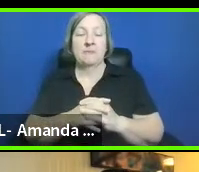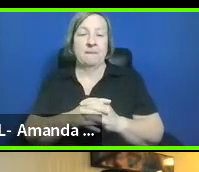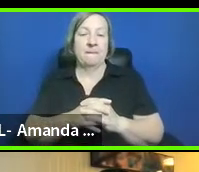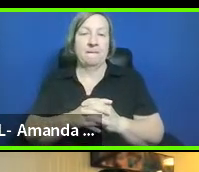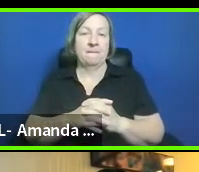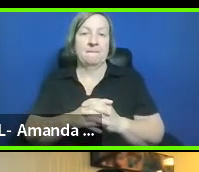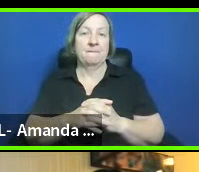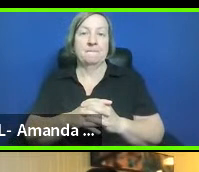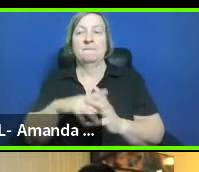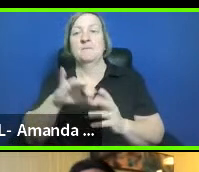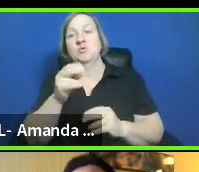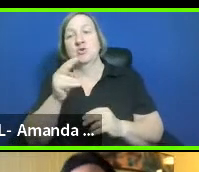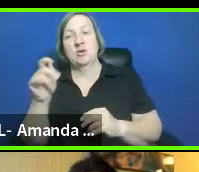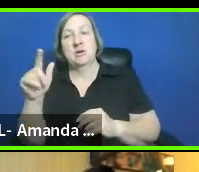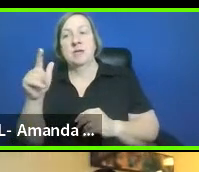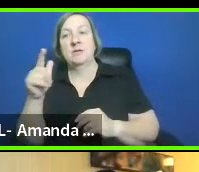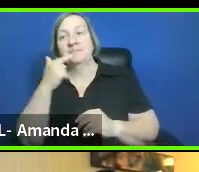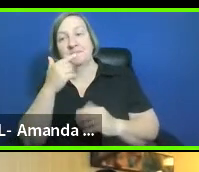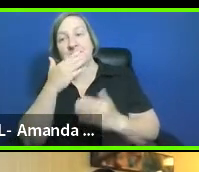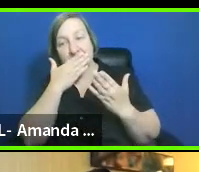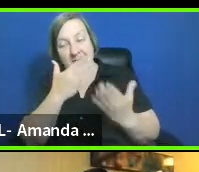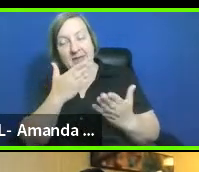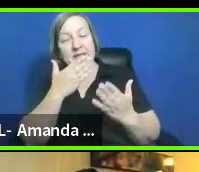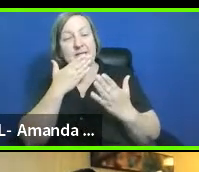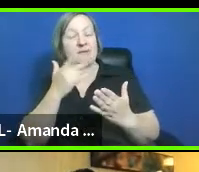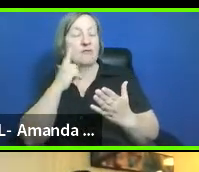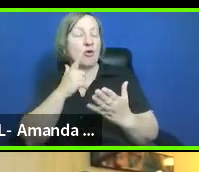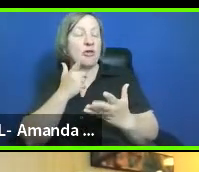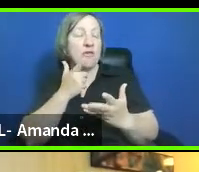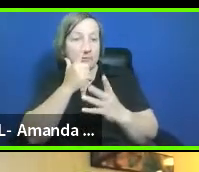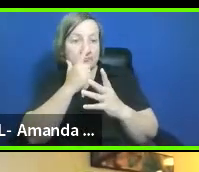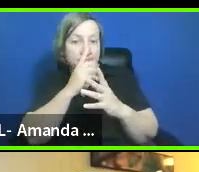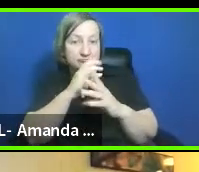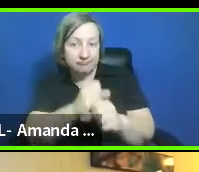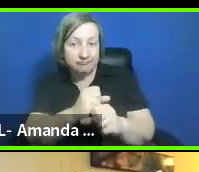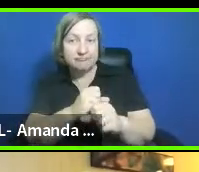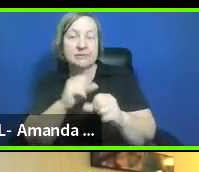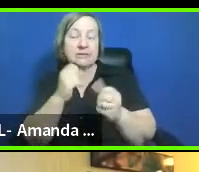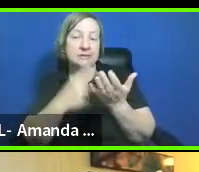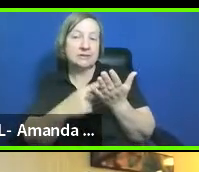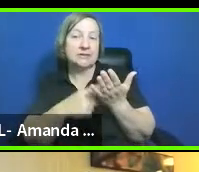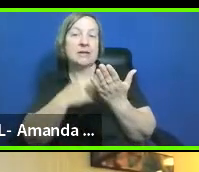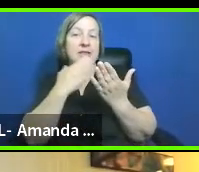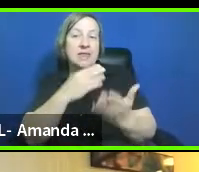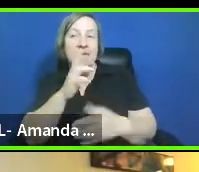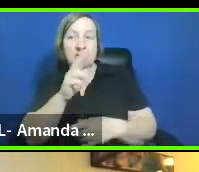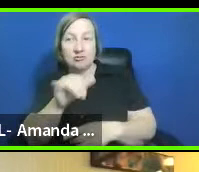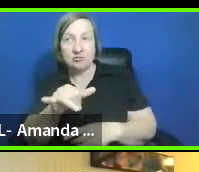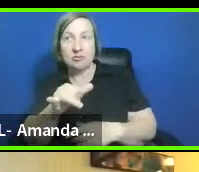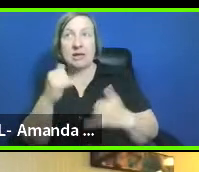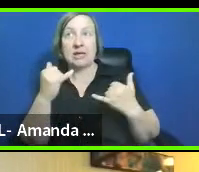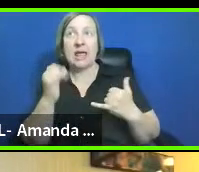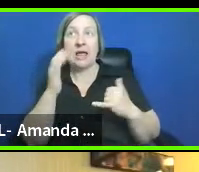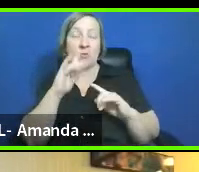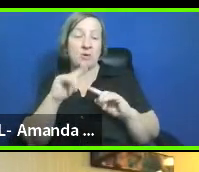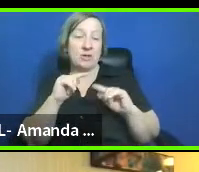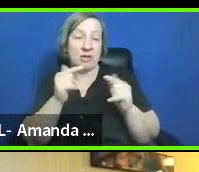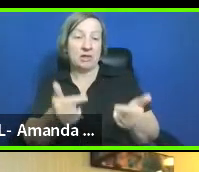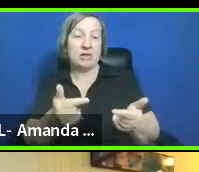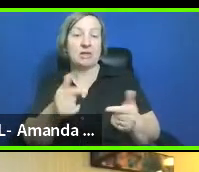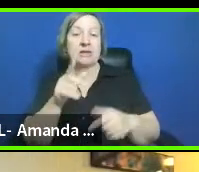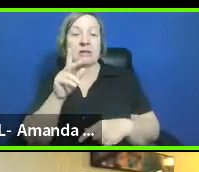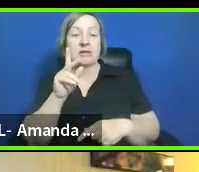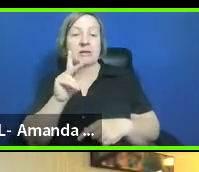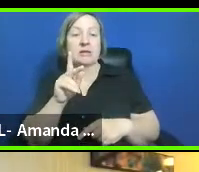Great. Well, thank you for that engaging dialogue. Thank you, Ray. With that, we are going to turn over to